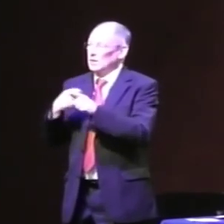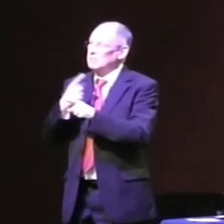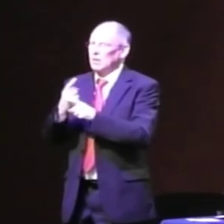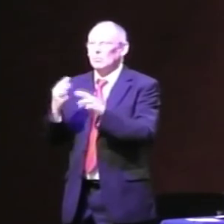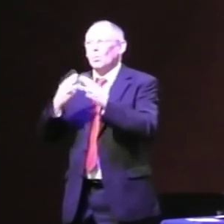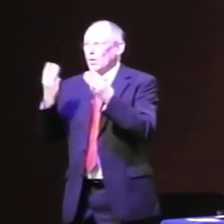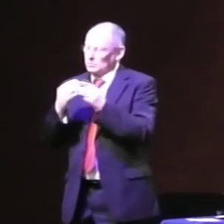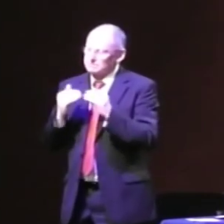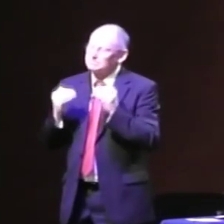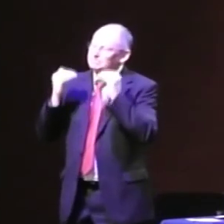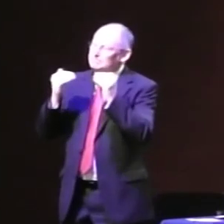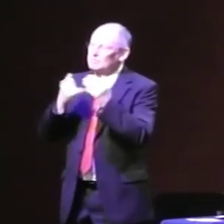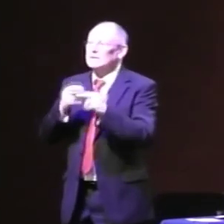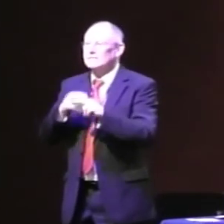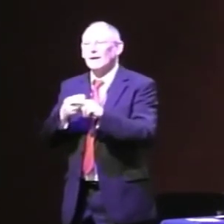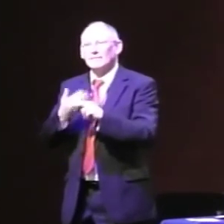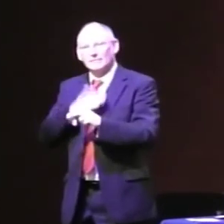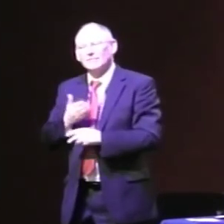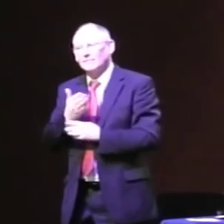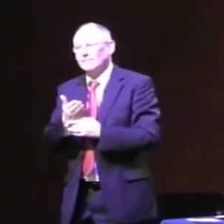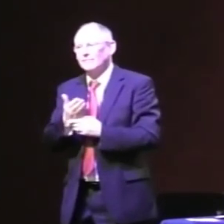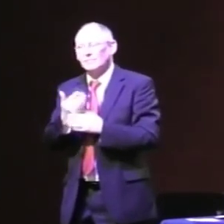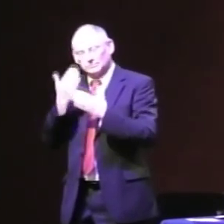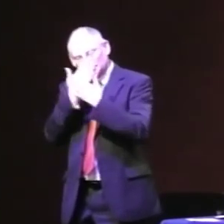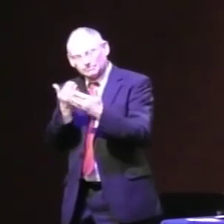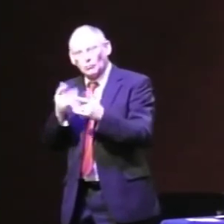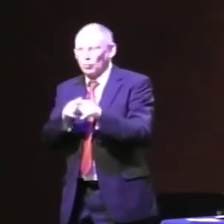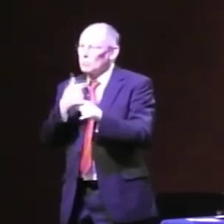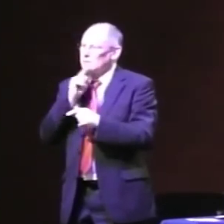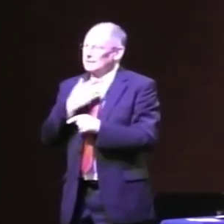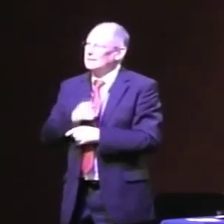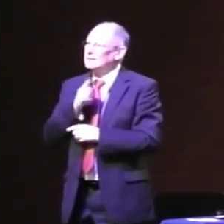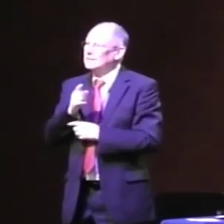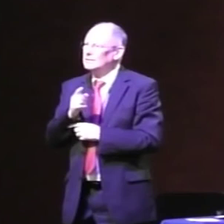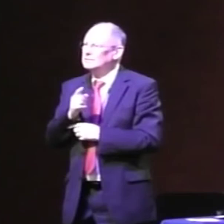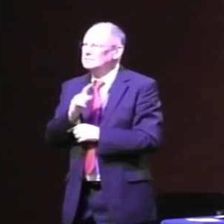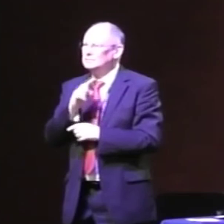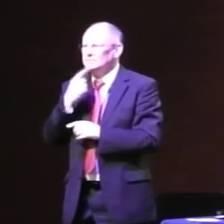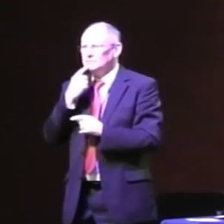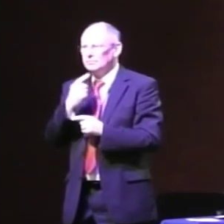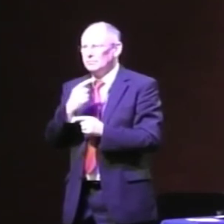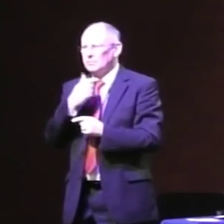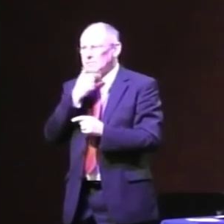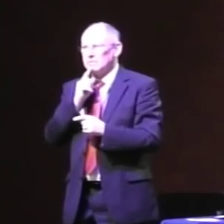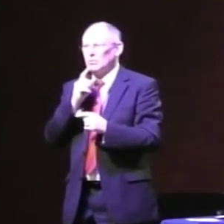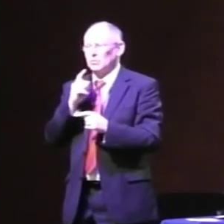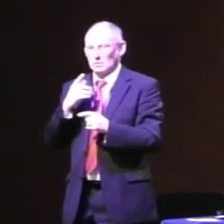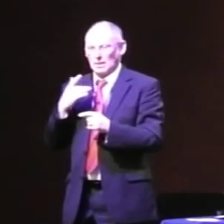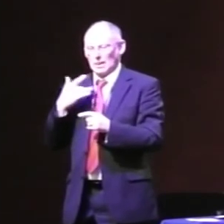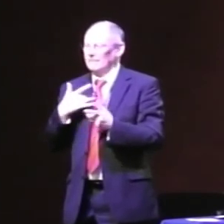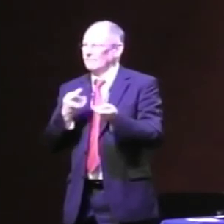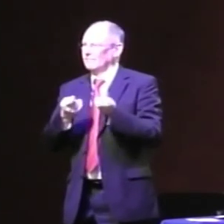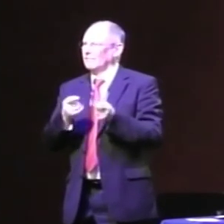world. The staff deserve that, and so do the public. We cannot play with people's life like this